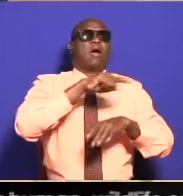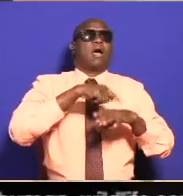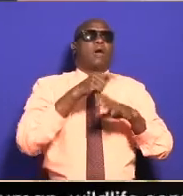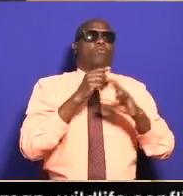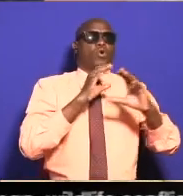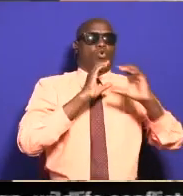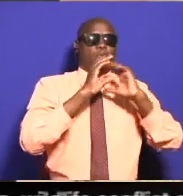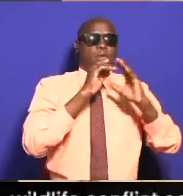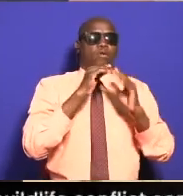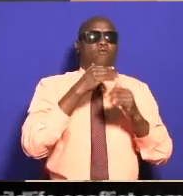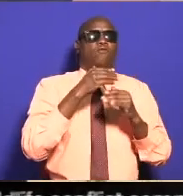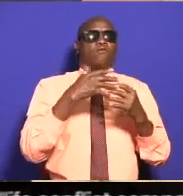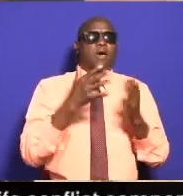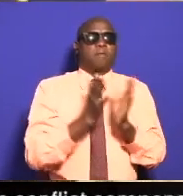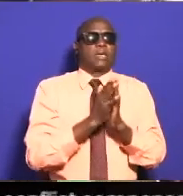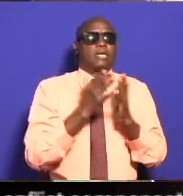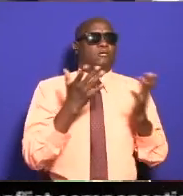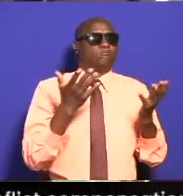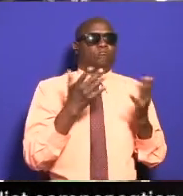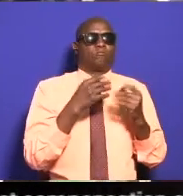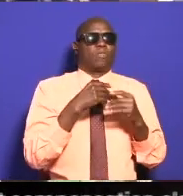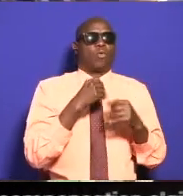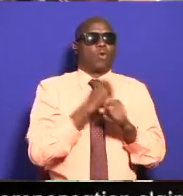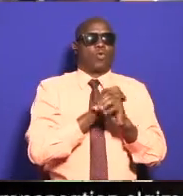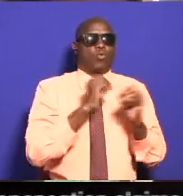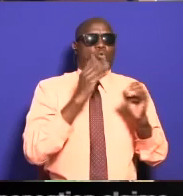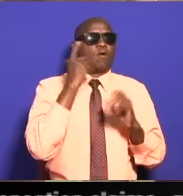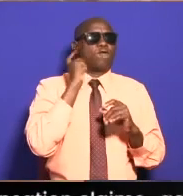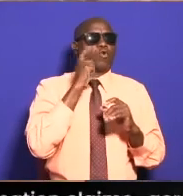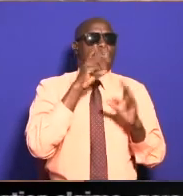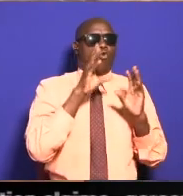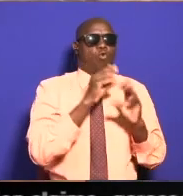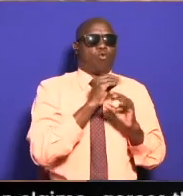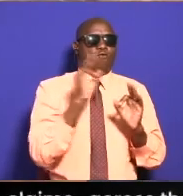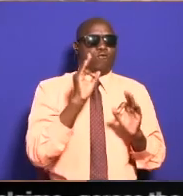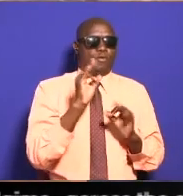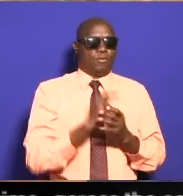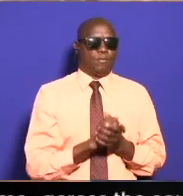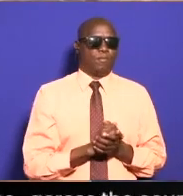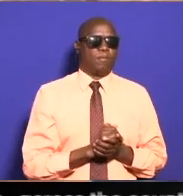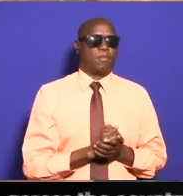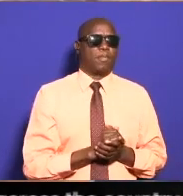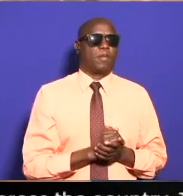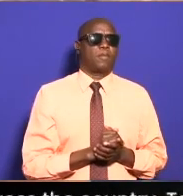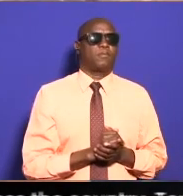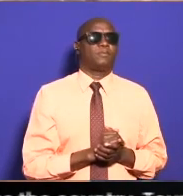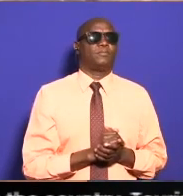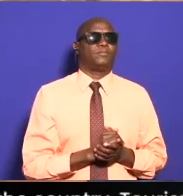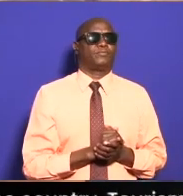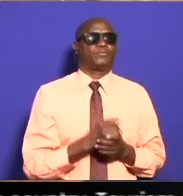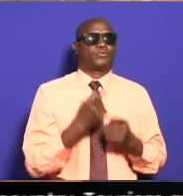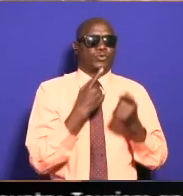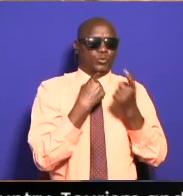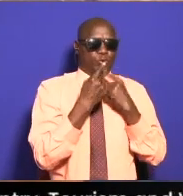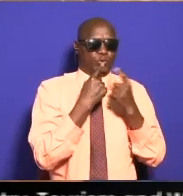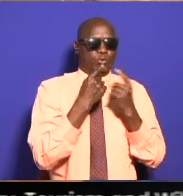were futile as their phones had been switched off. Ilikuwa around tuliongea nao mpaka about saa